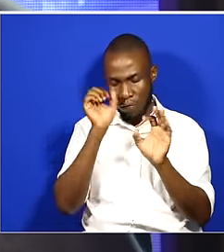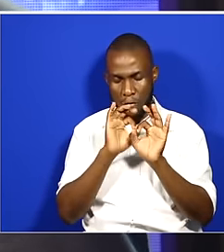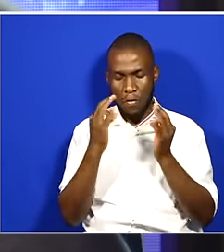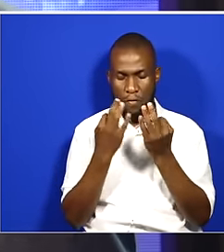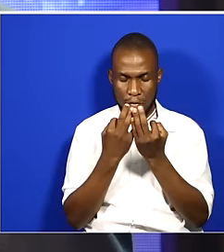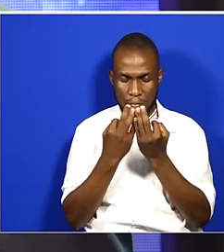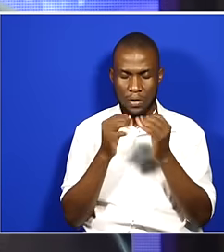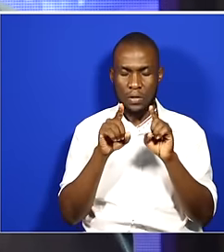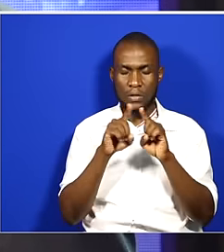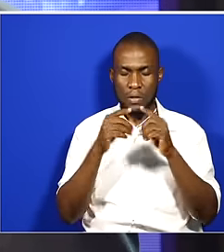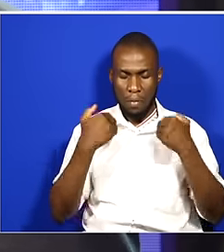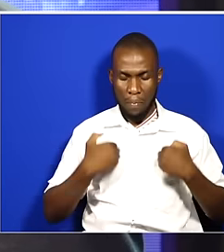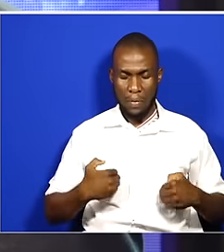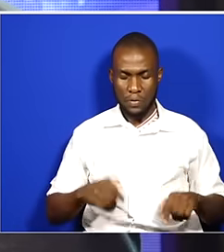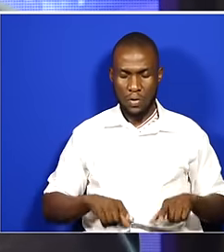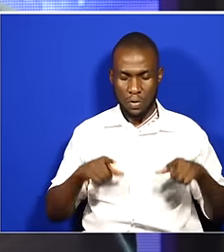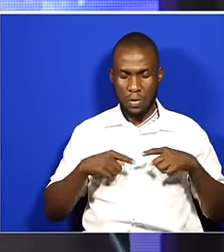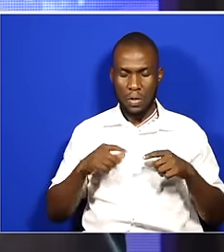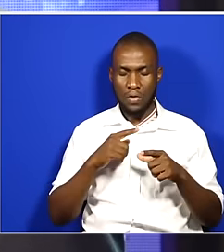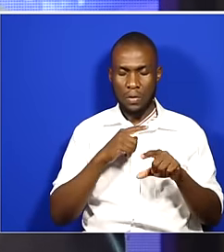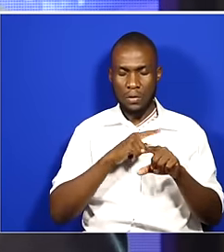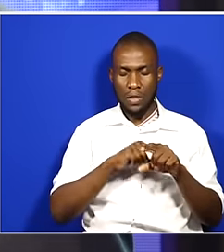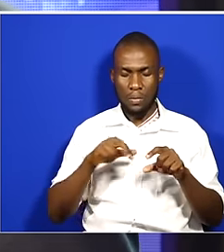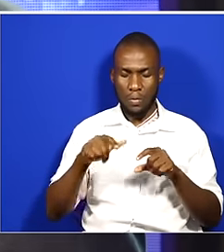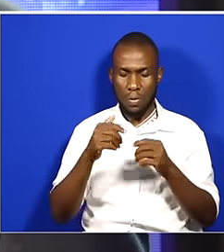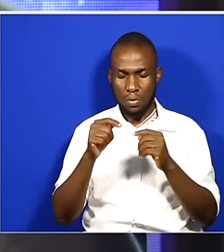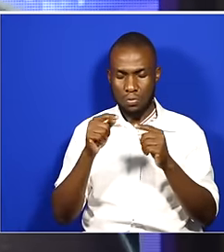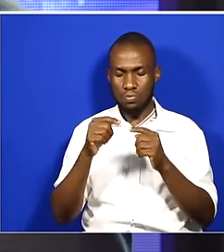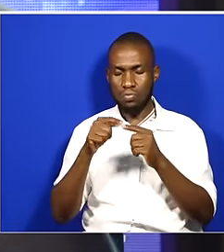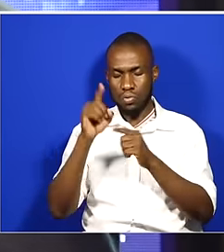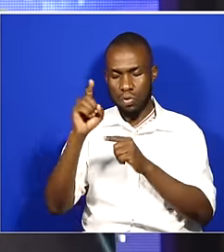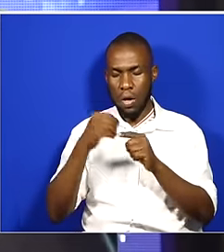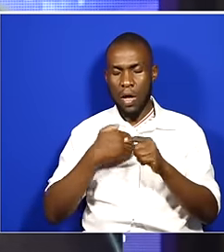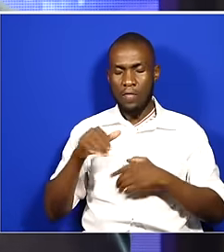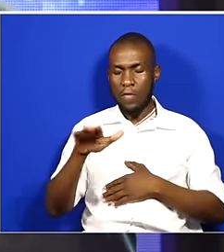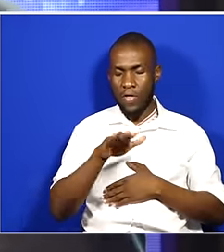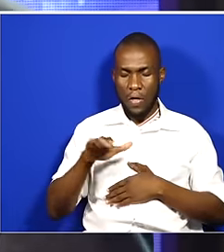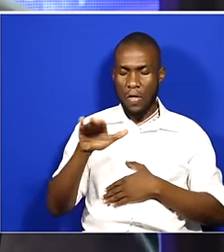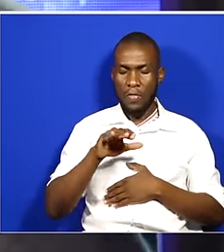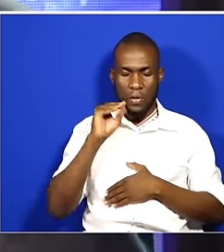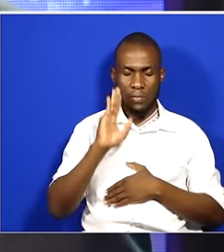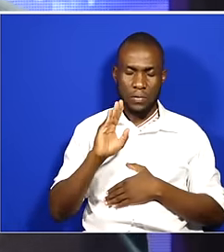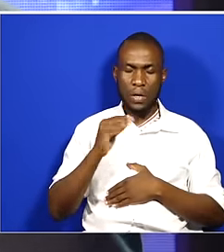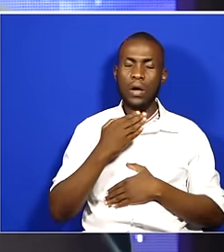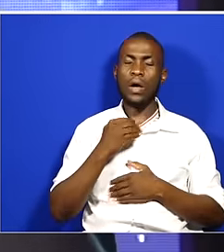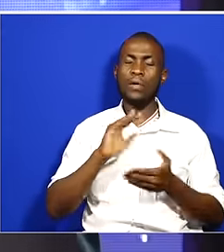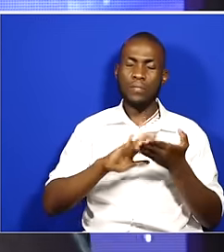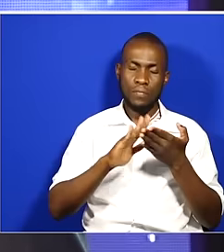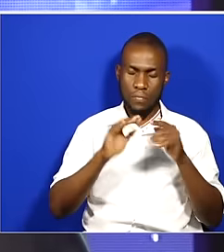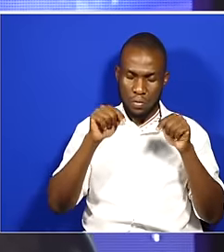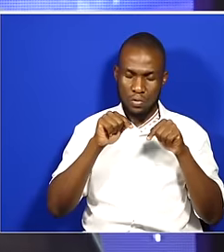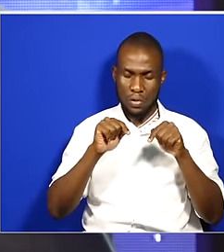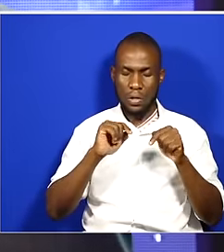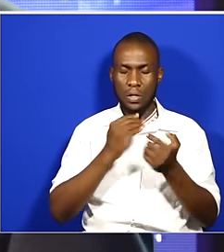to pray for our personal lives as we walk before you. There's so many areas in which, as our speaker has mentioned today, we